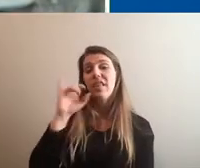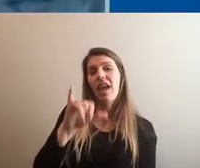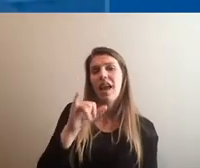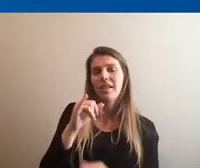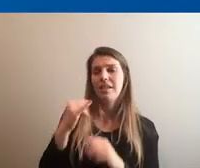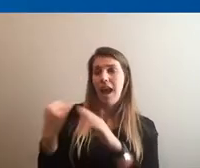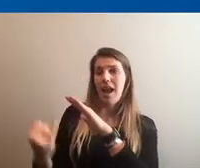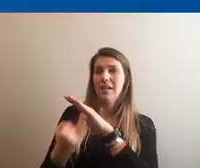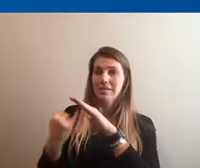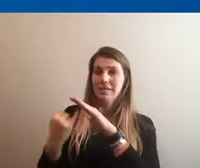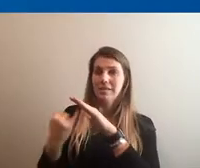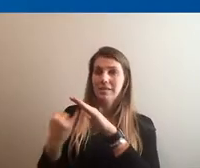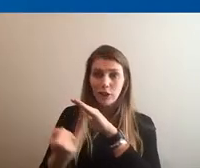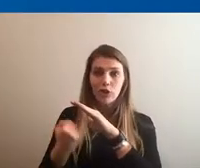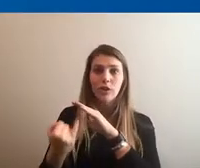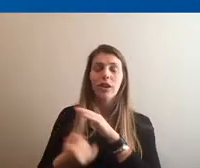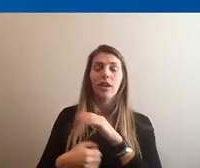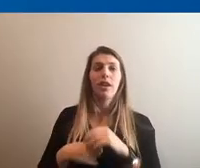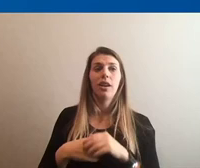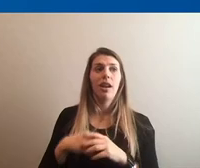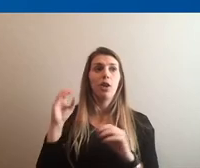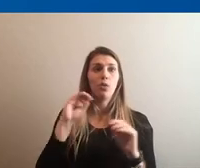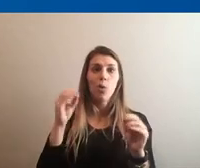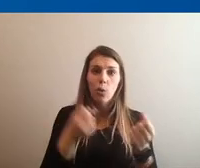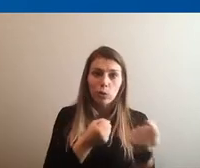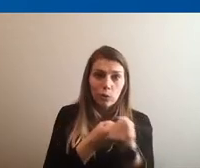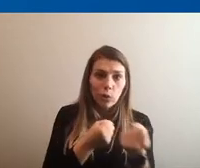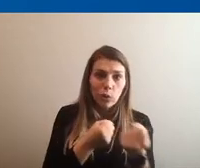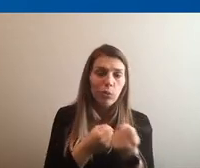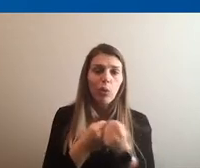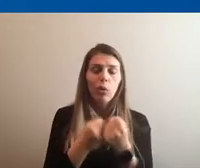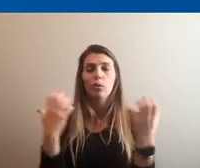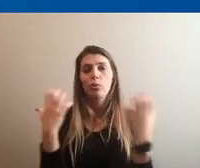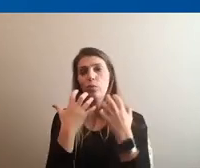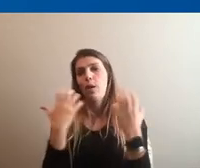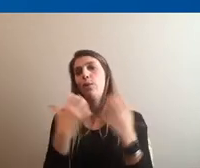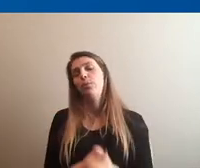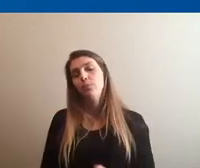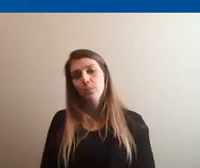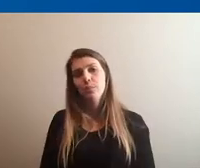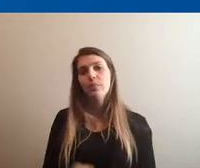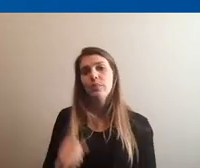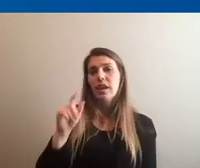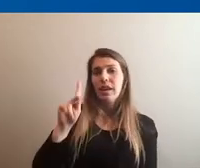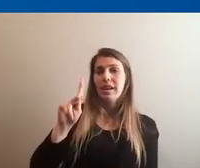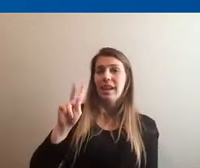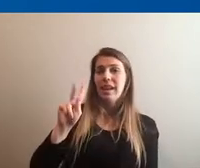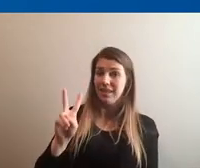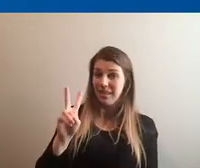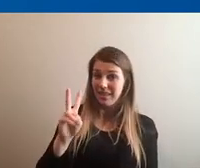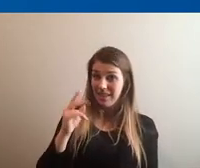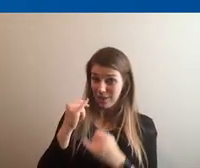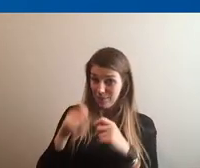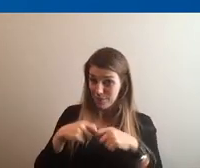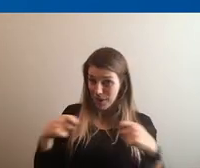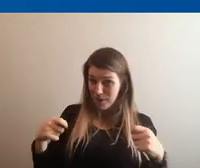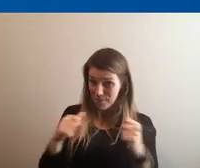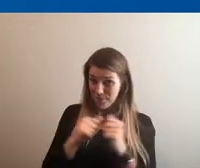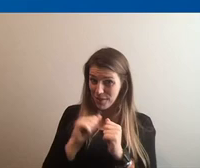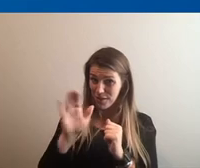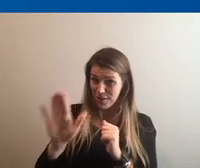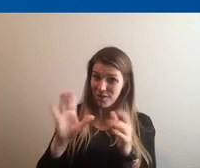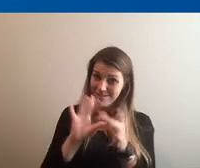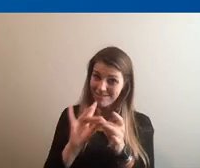isolation and lack of supports is tremendous there. Kiera, I think we want to end, if we can, with hearing from